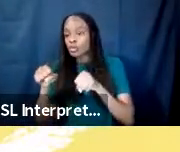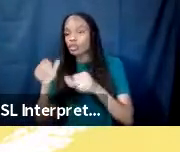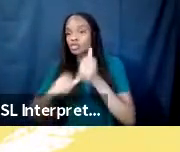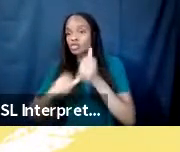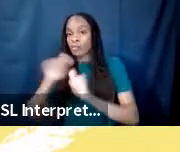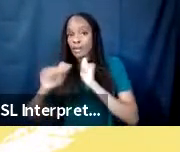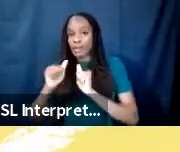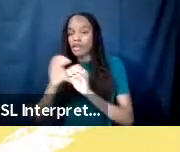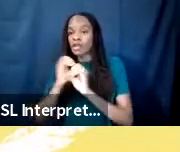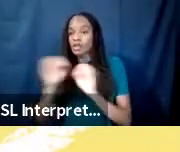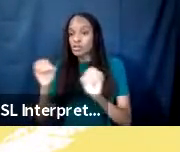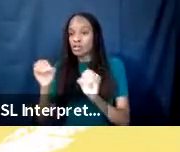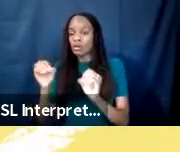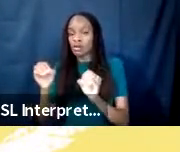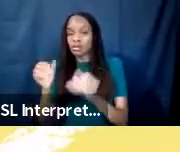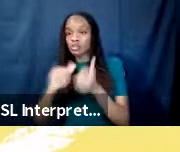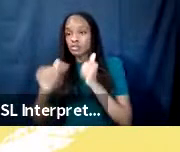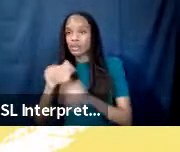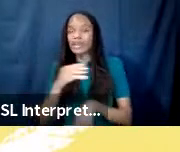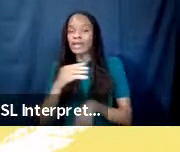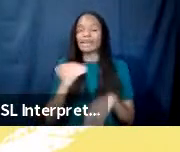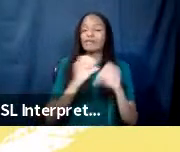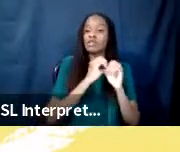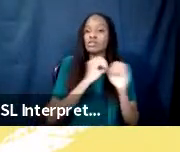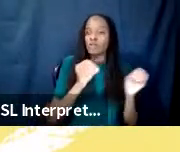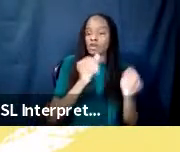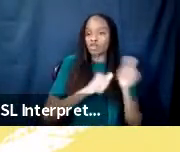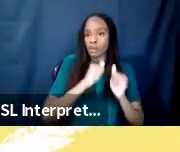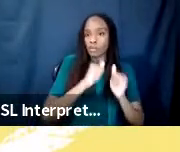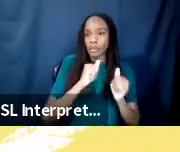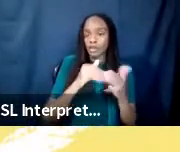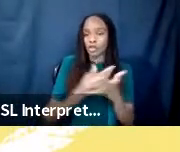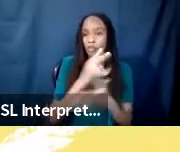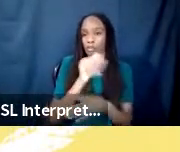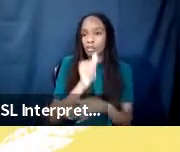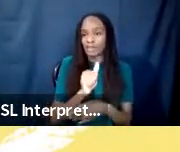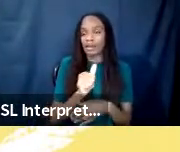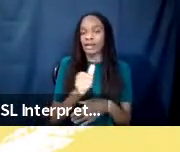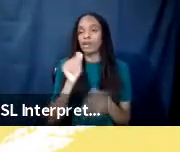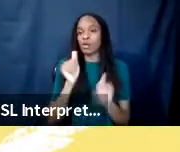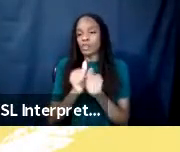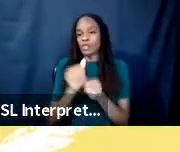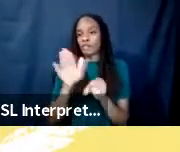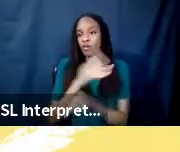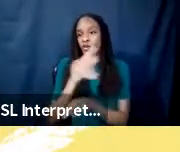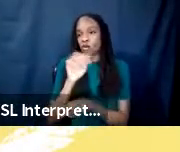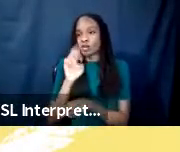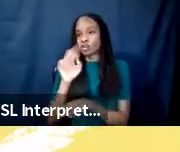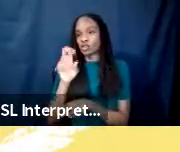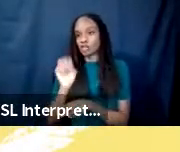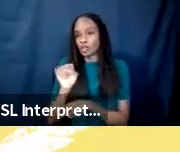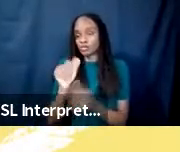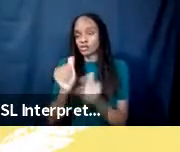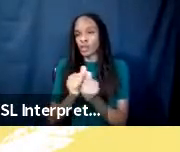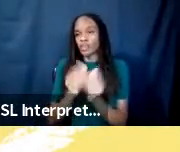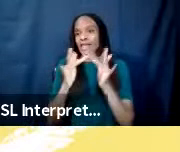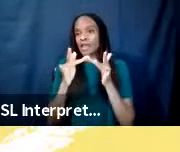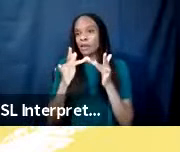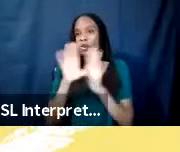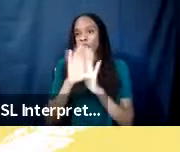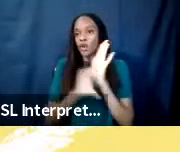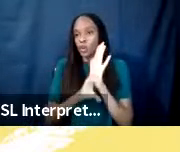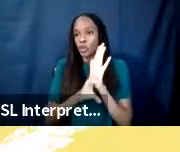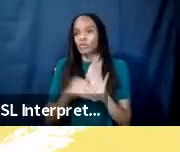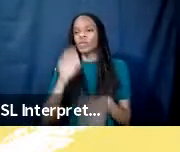agreement, and then a non-dramatic new media agreement that incorporates the full terms of the network code. The network code, we'll mention that a